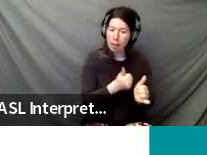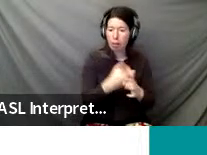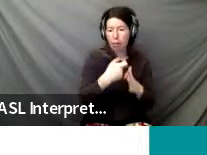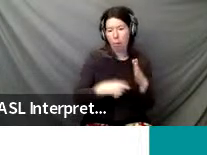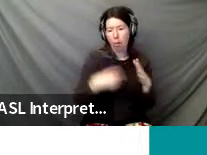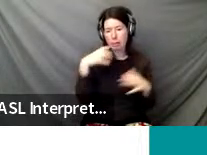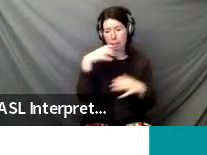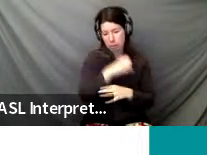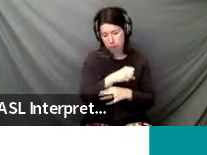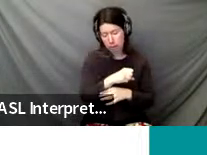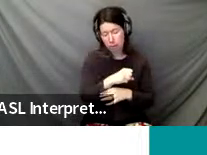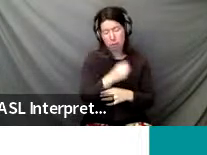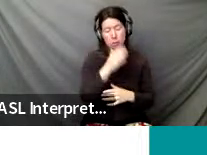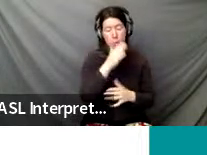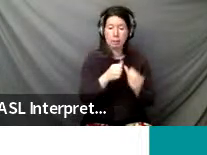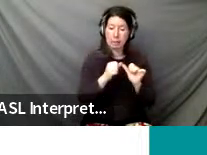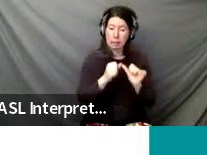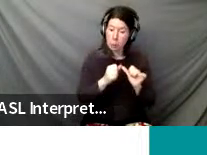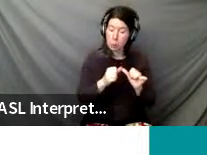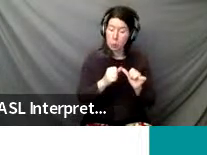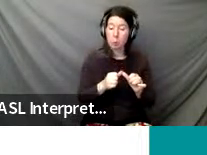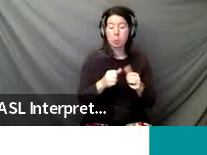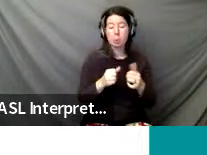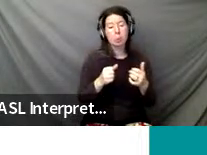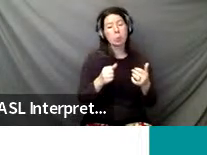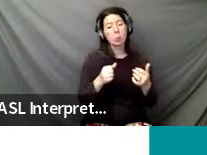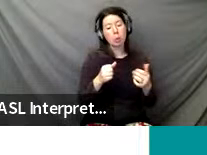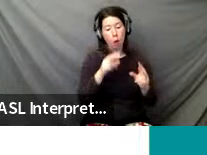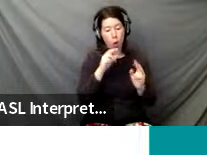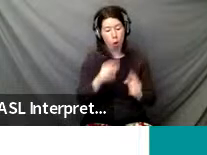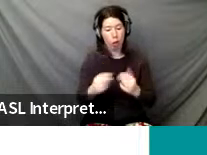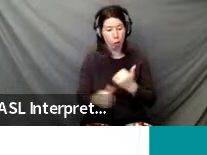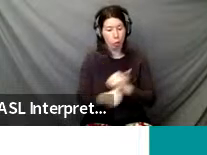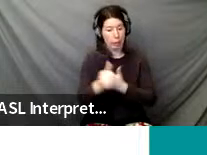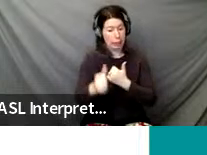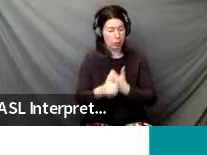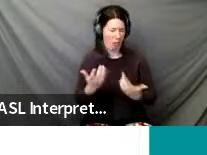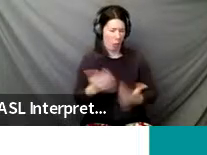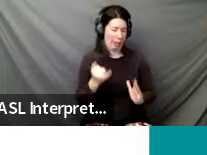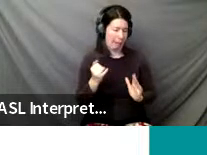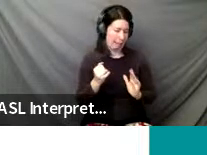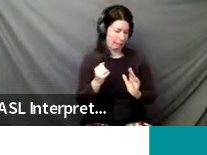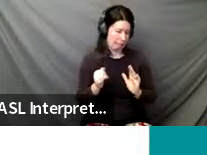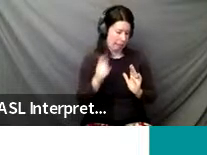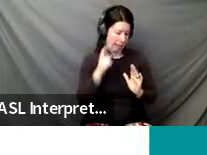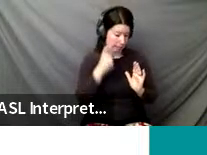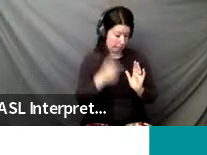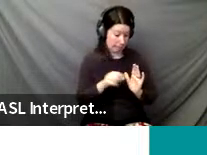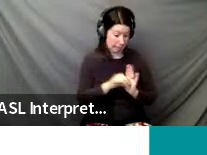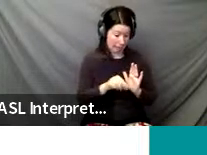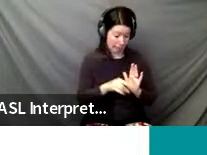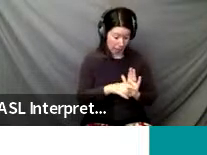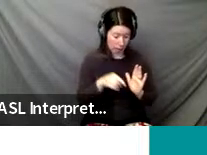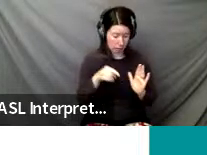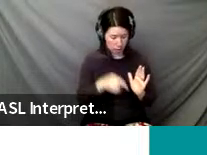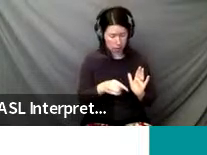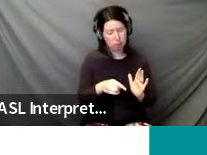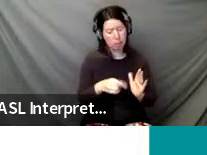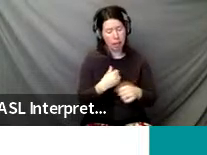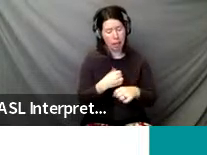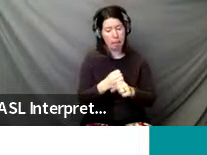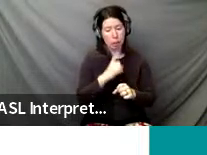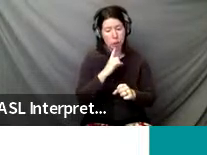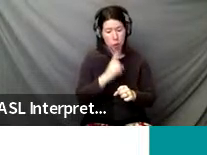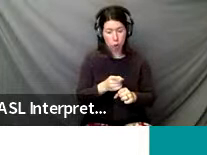be continuing to also look at those risks that we've identified and continue to make sure we're on target with